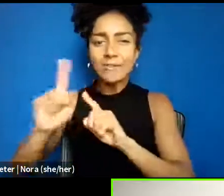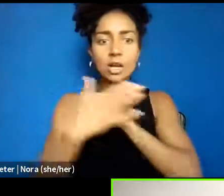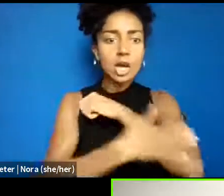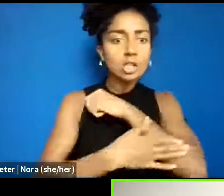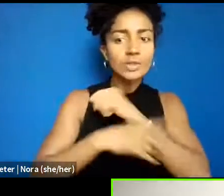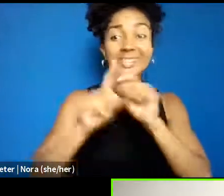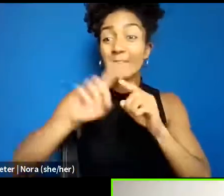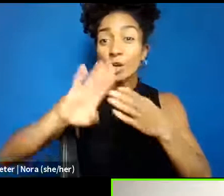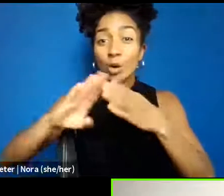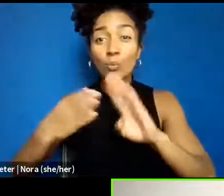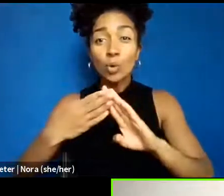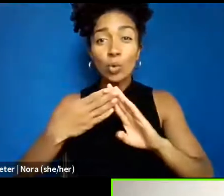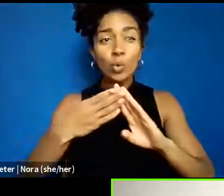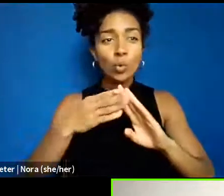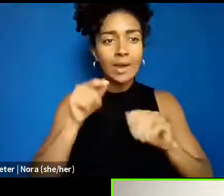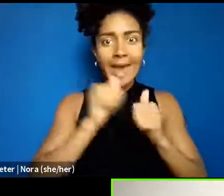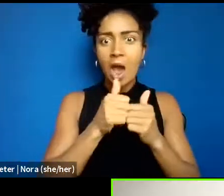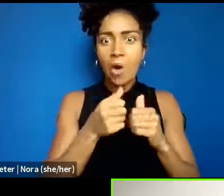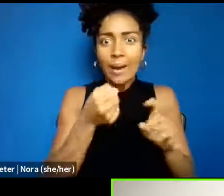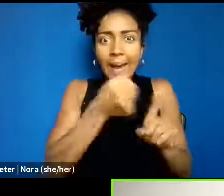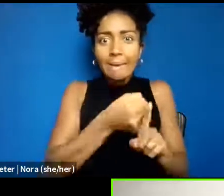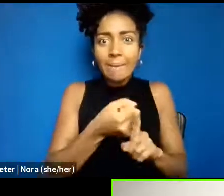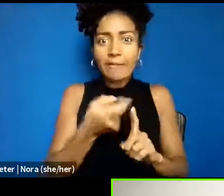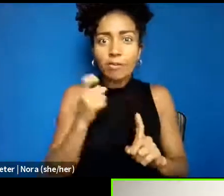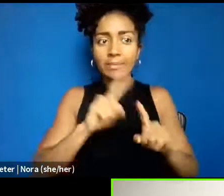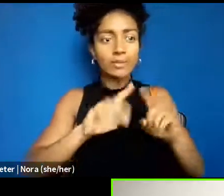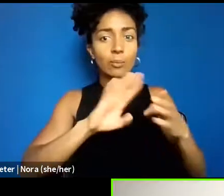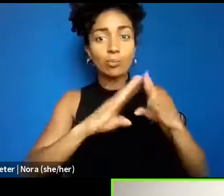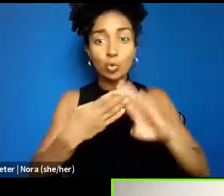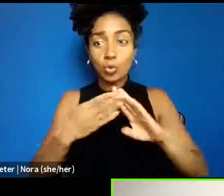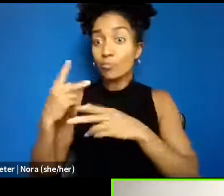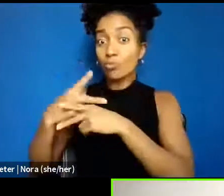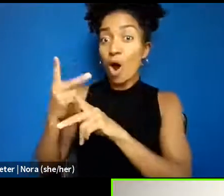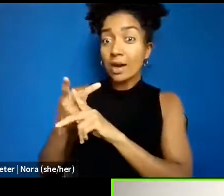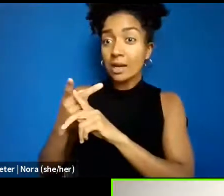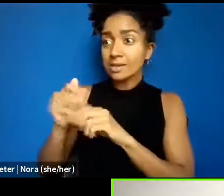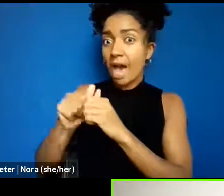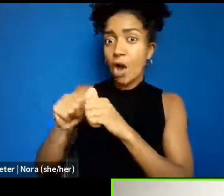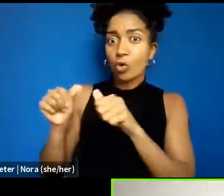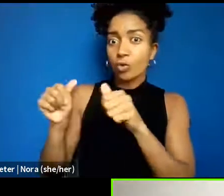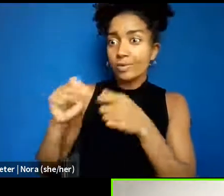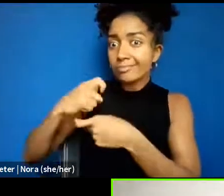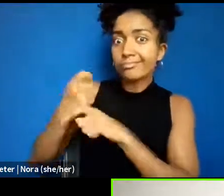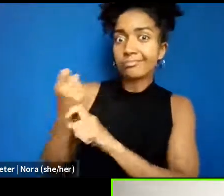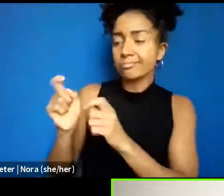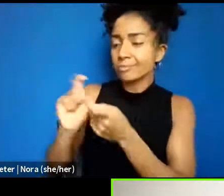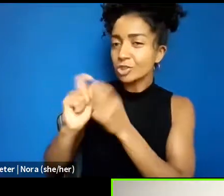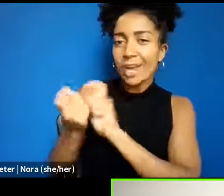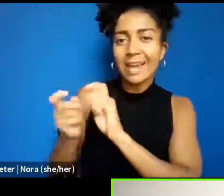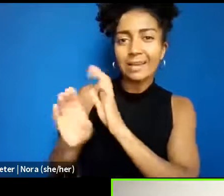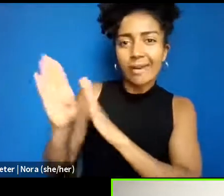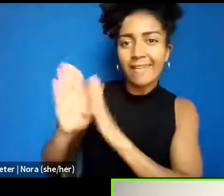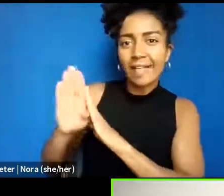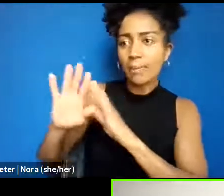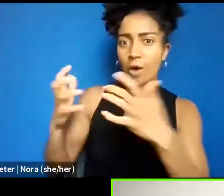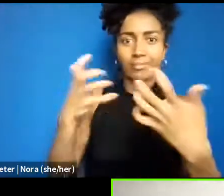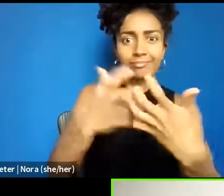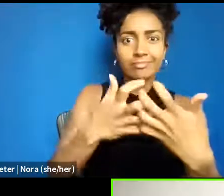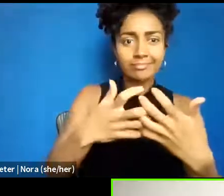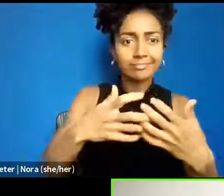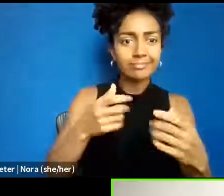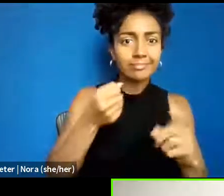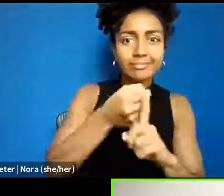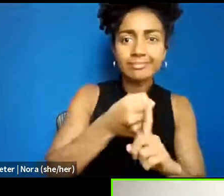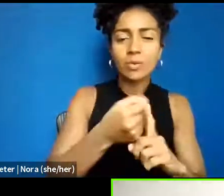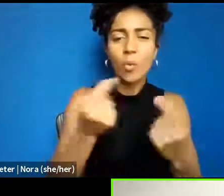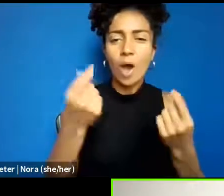impact of communities on how products are shaped. There's so much to happen there that ultimately leads